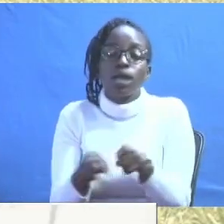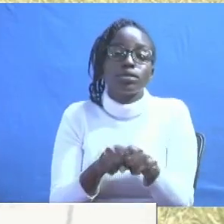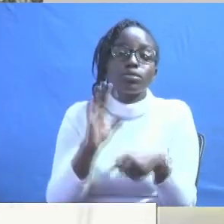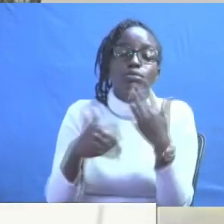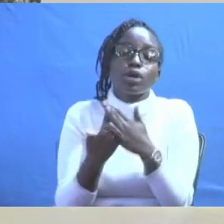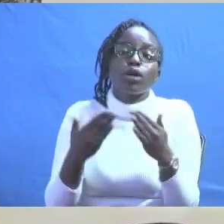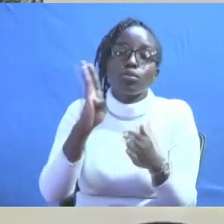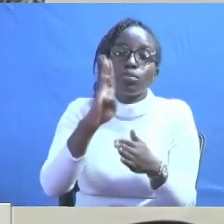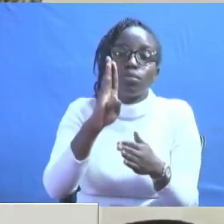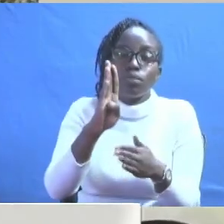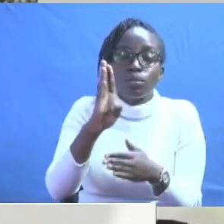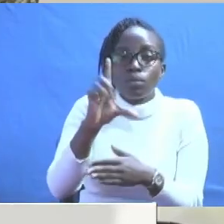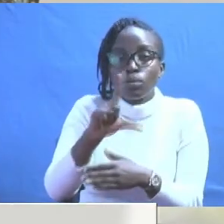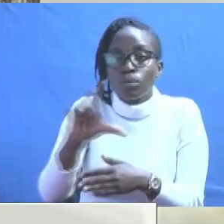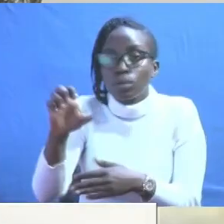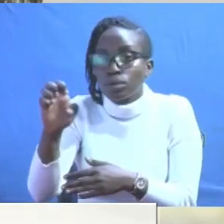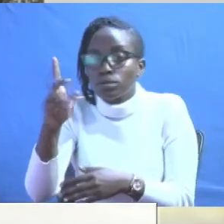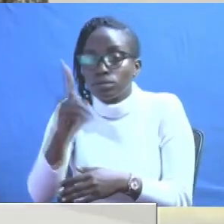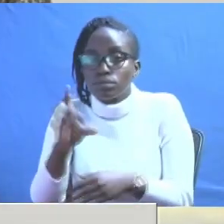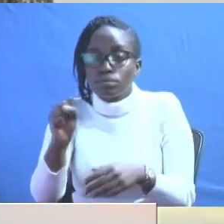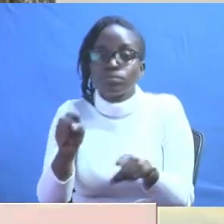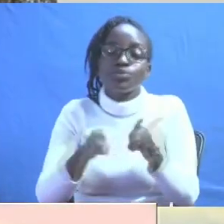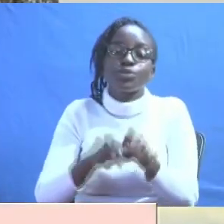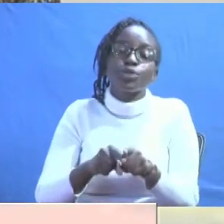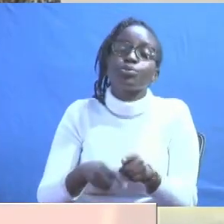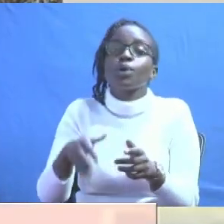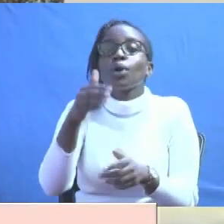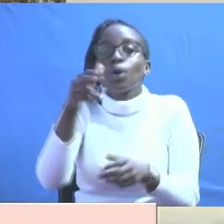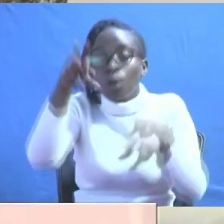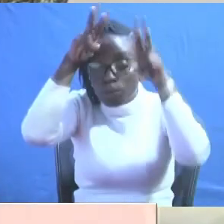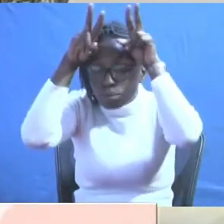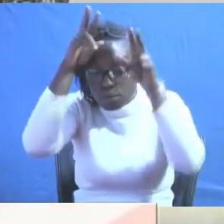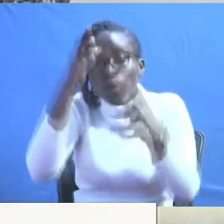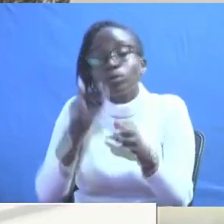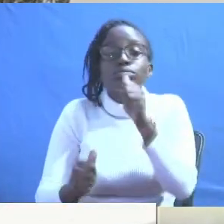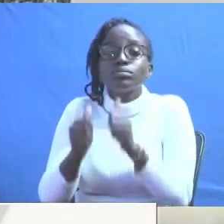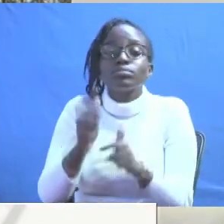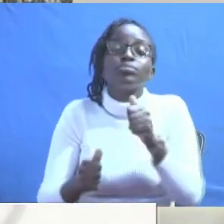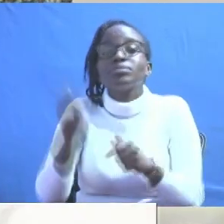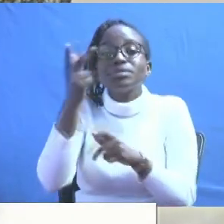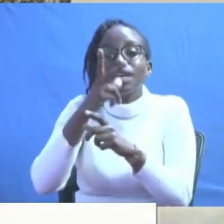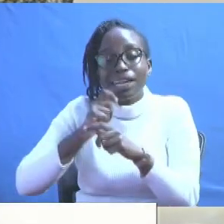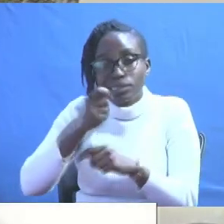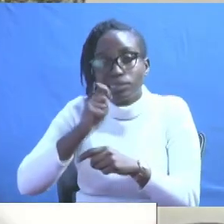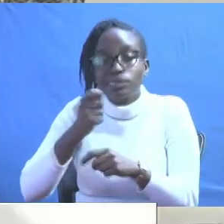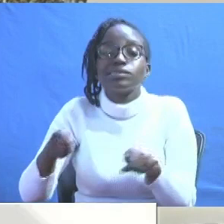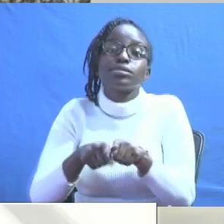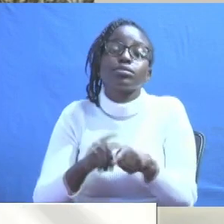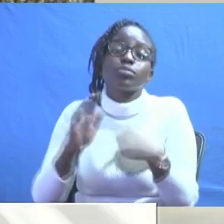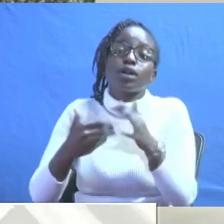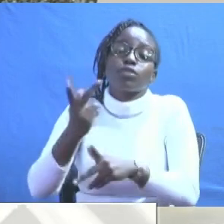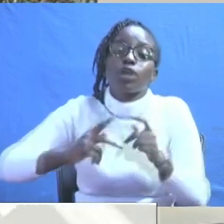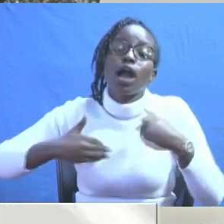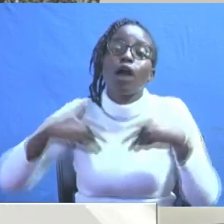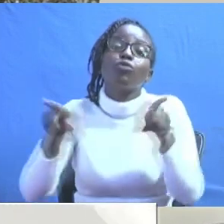one of the major hindrances in improving goat meat and milk production in the country, innovative breeding techniques like artificial insemination are